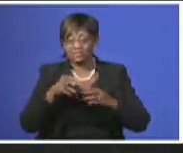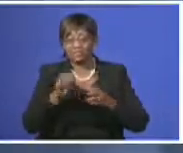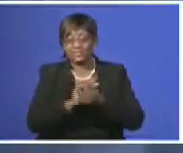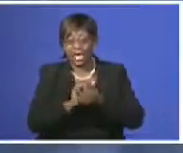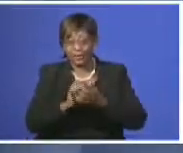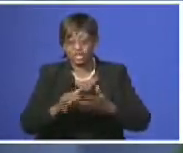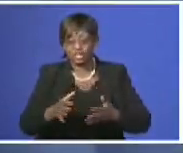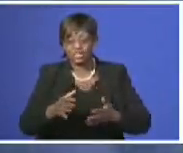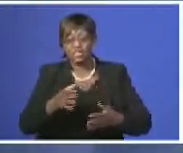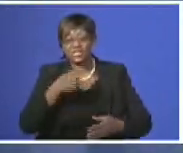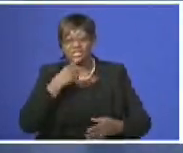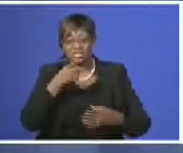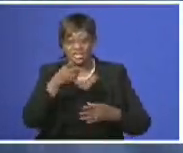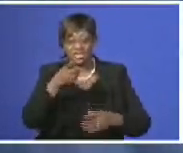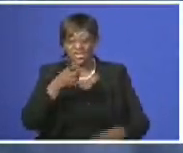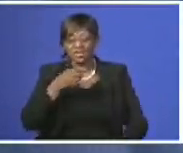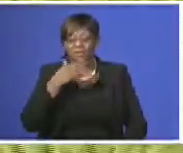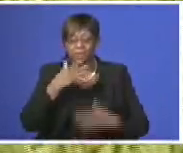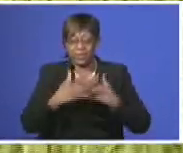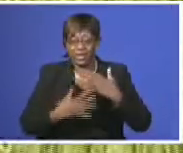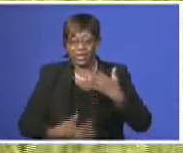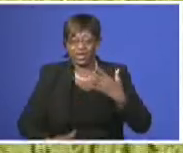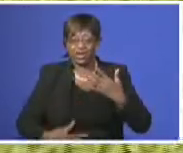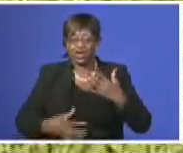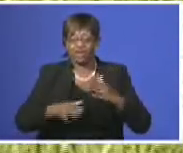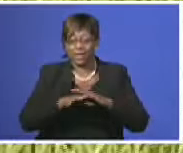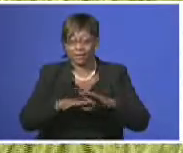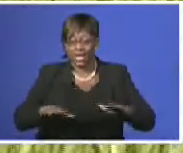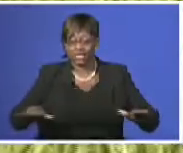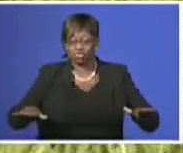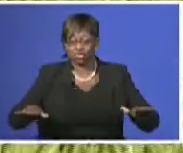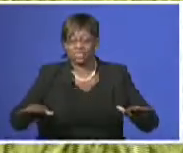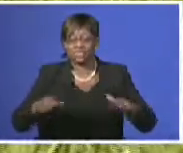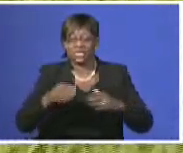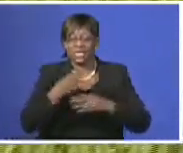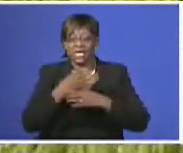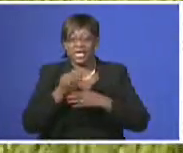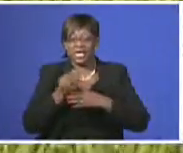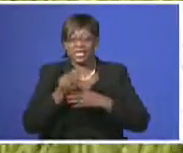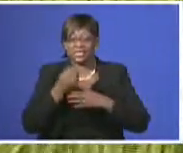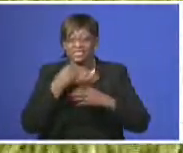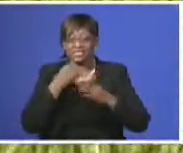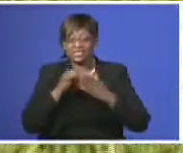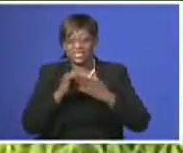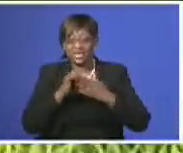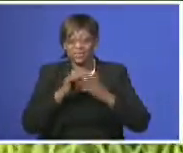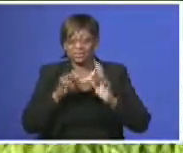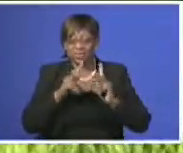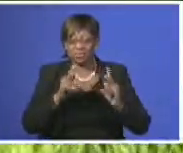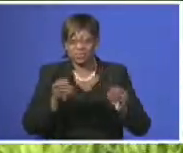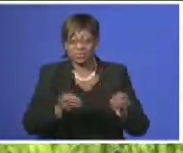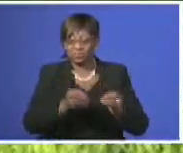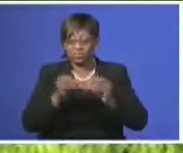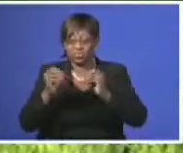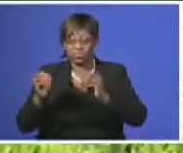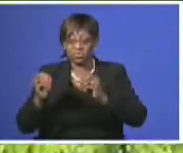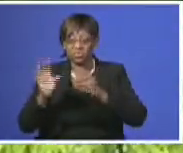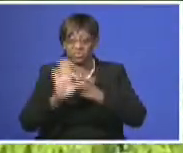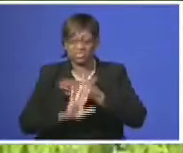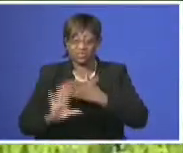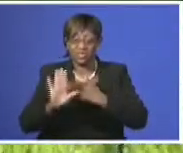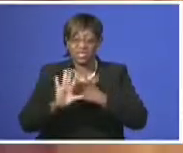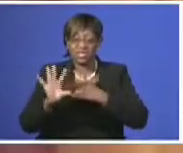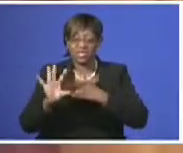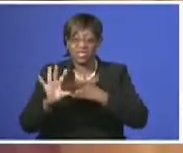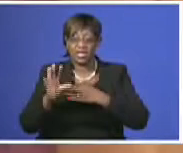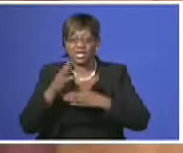visible. A blood-stained mattress is another piece of this tragedy family members had to painstakingly remove as they cleared the victim's belongings from the